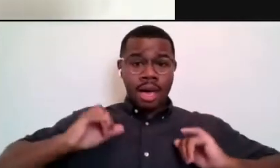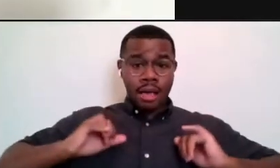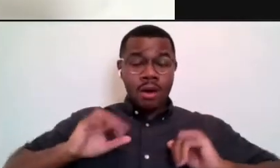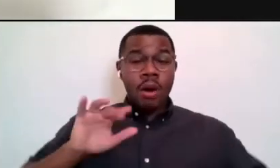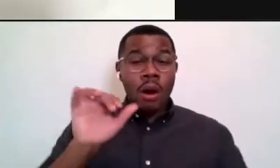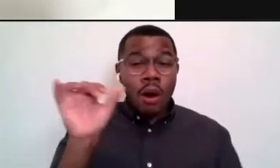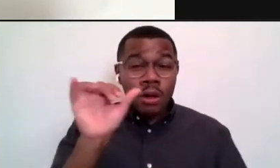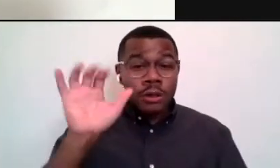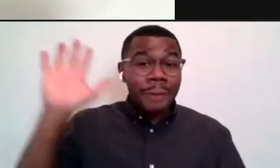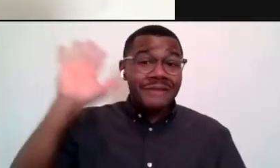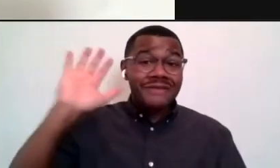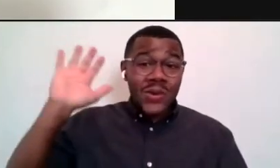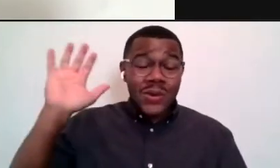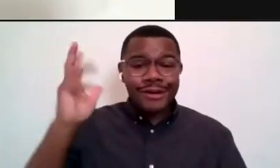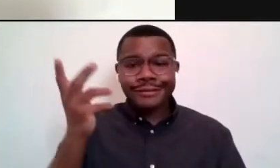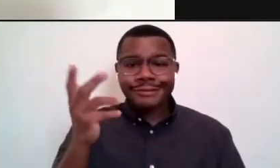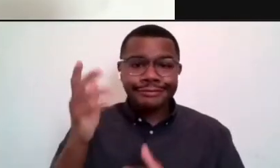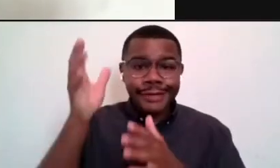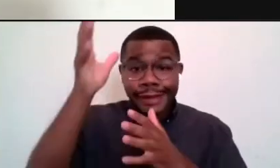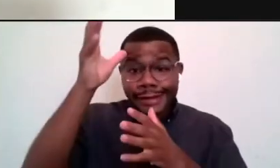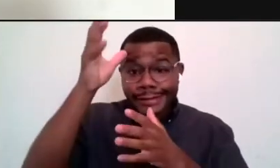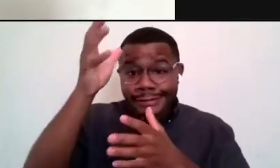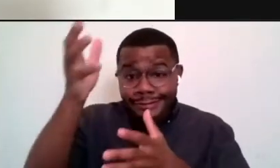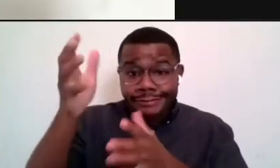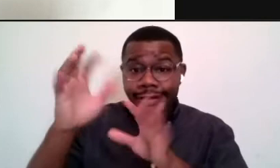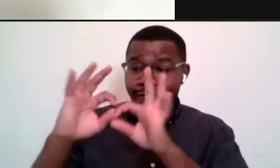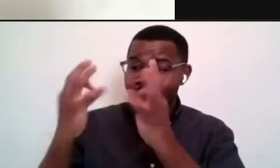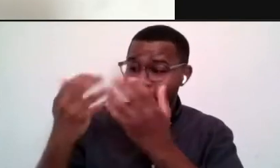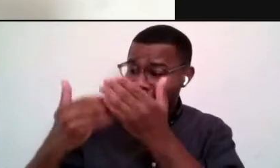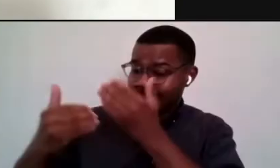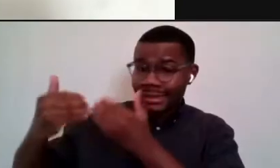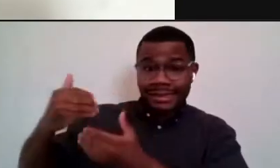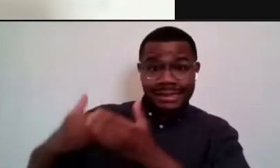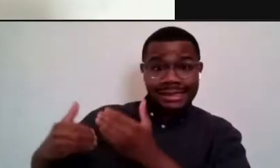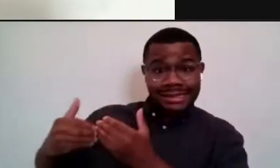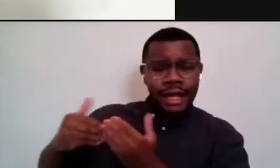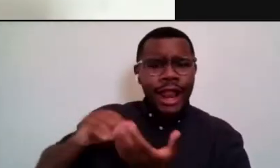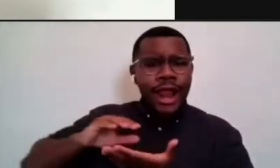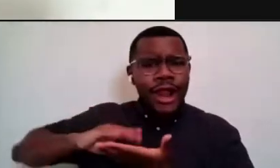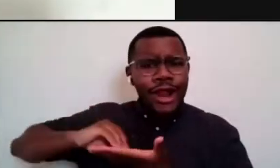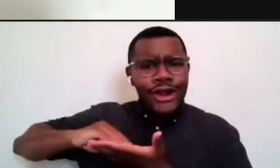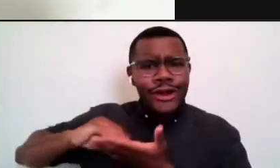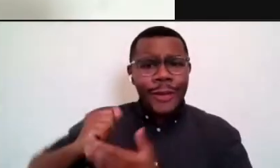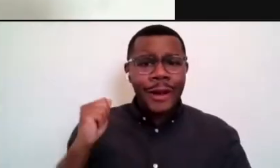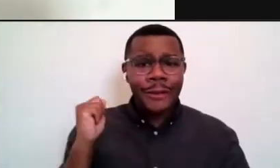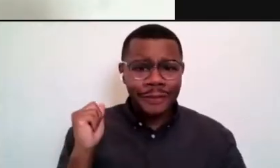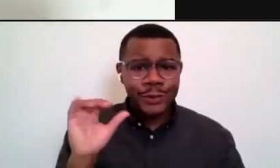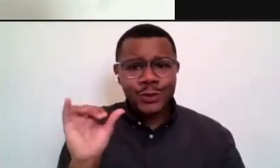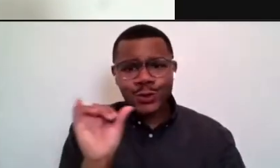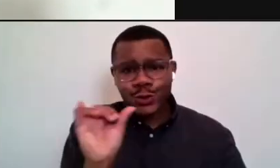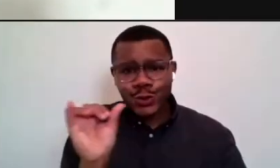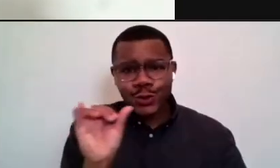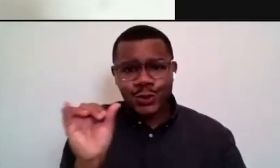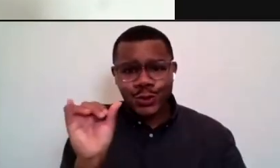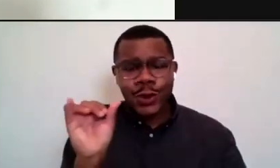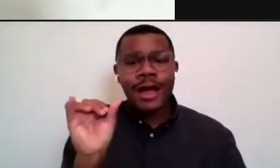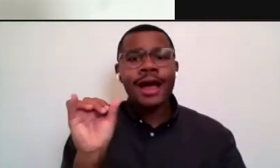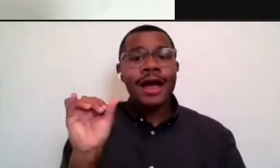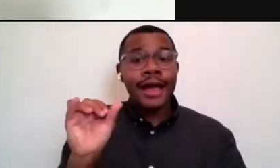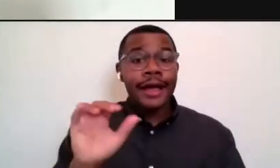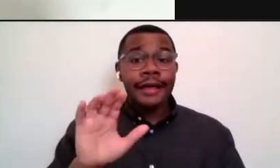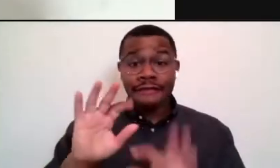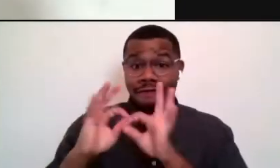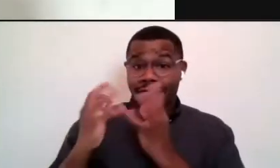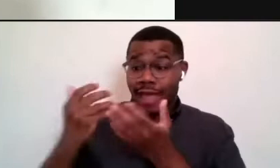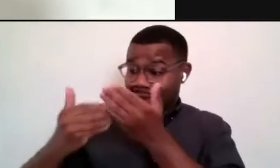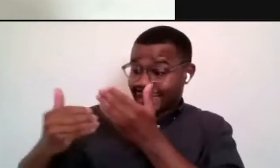the space. Wow. Because they're in the space, whether you like it or not. Mm-hmm. Why not honor